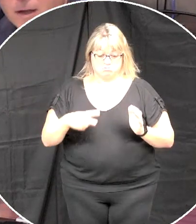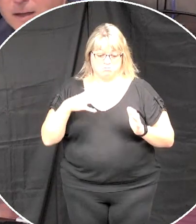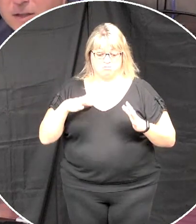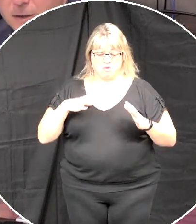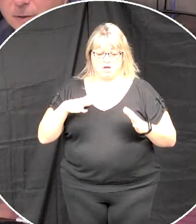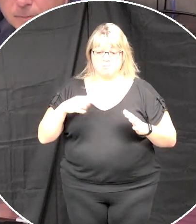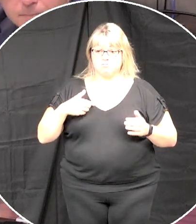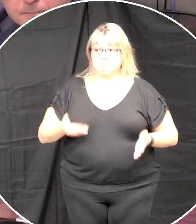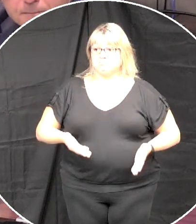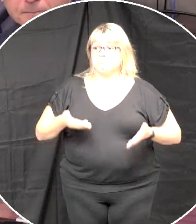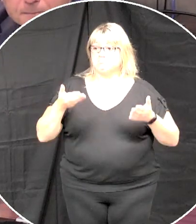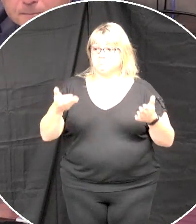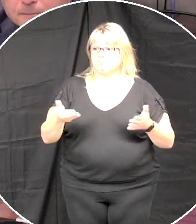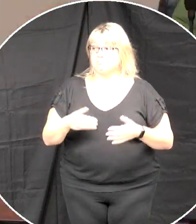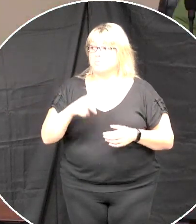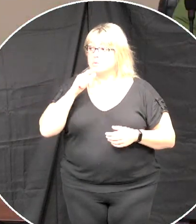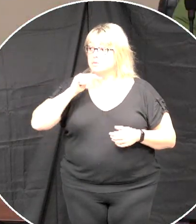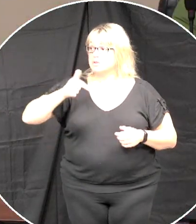Can I get a seconder?